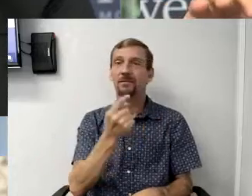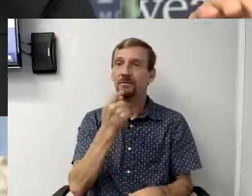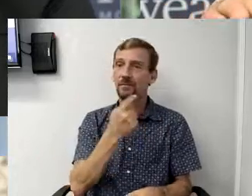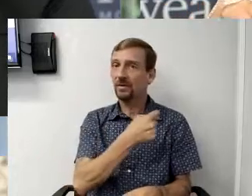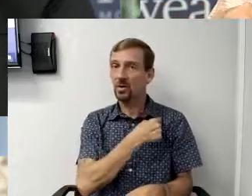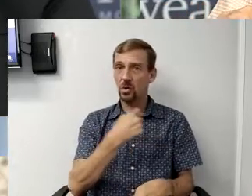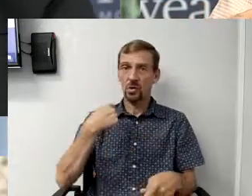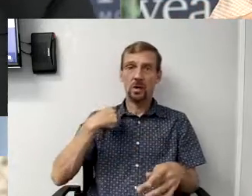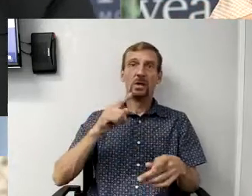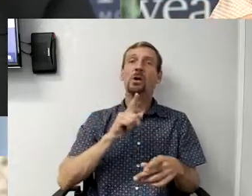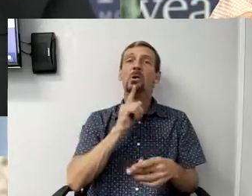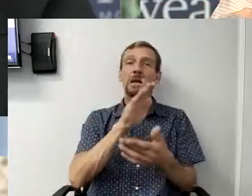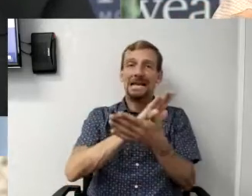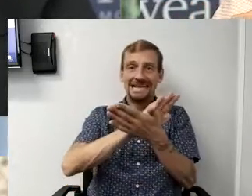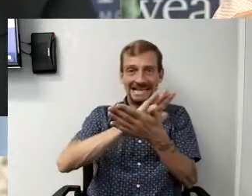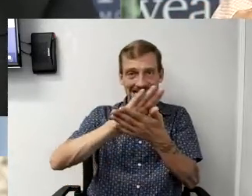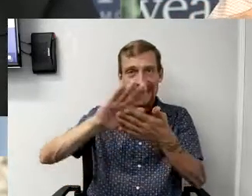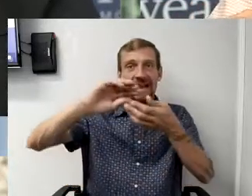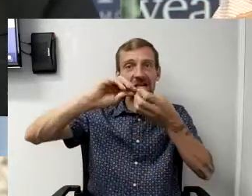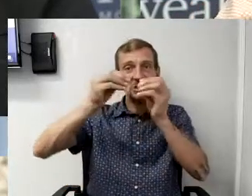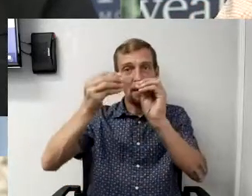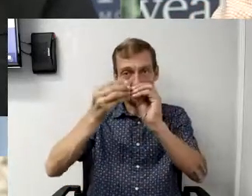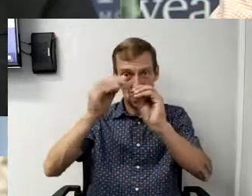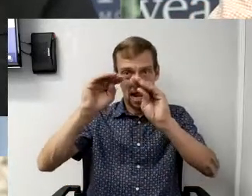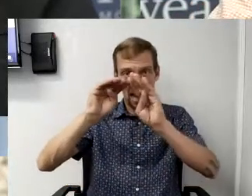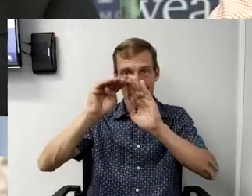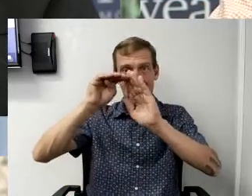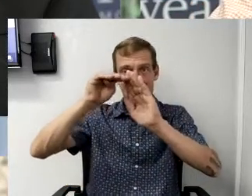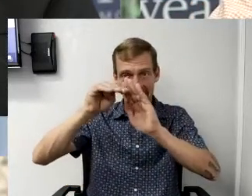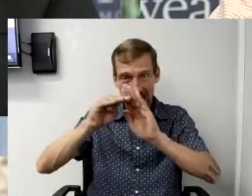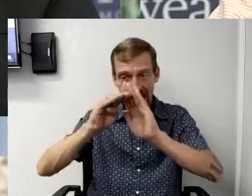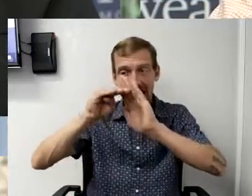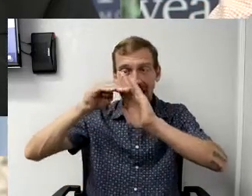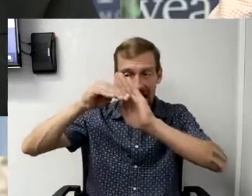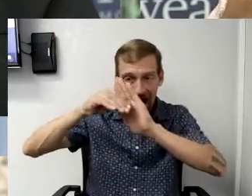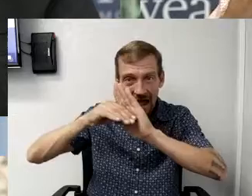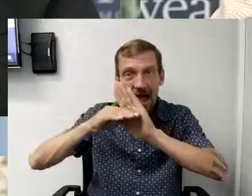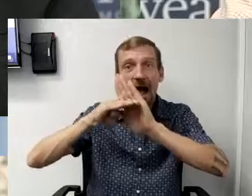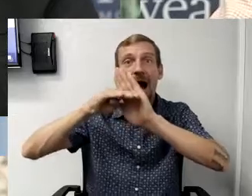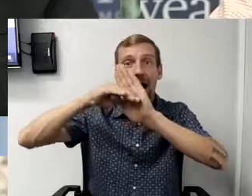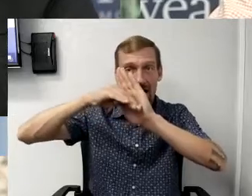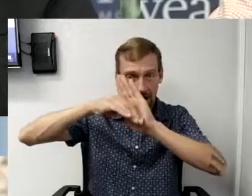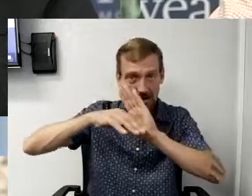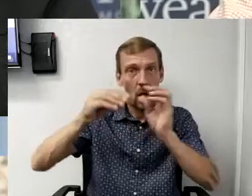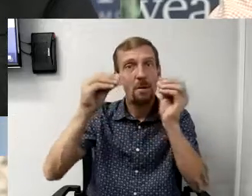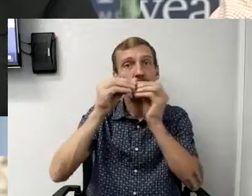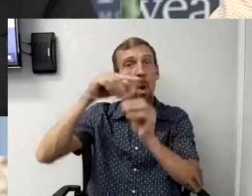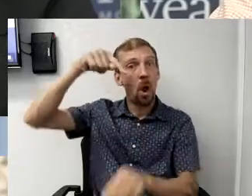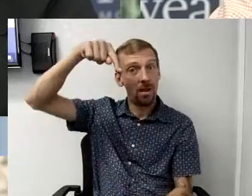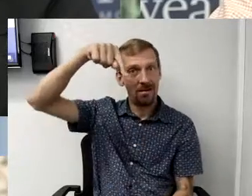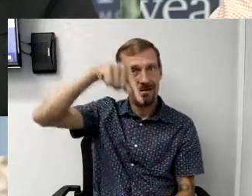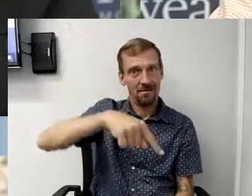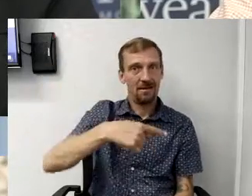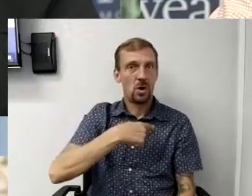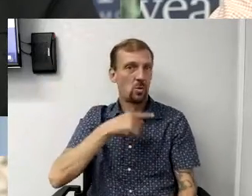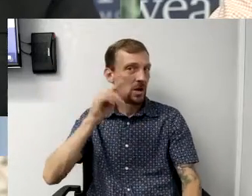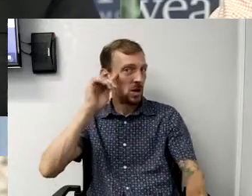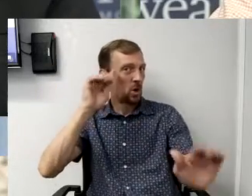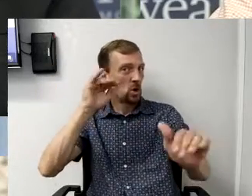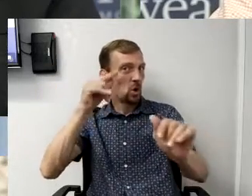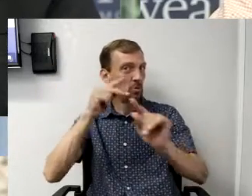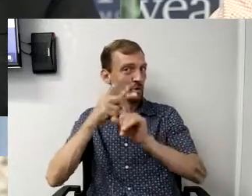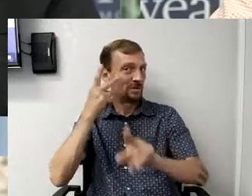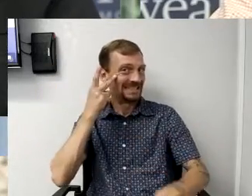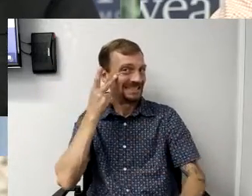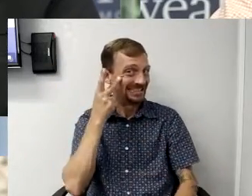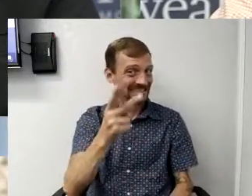nice trend going lower, and we hope to see that continue, but we'll be prepared for surges in the